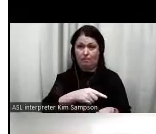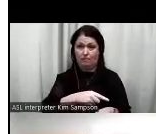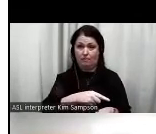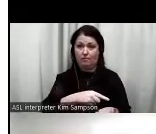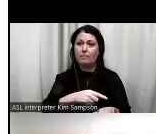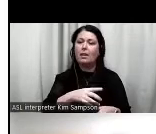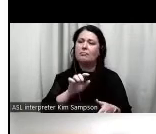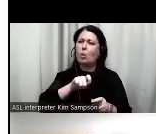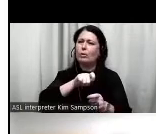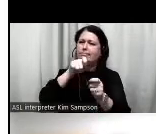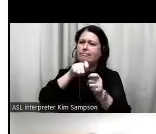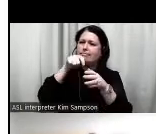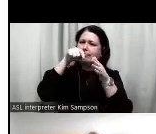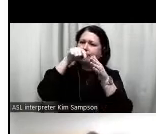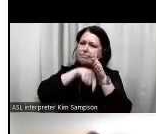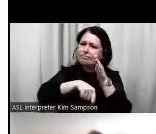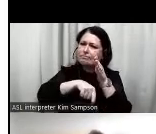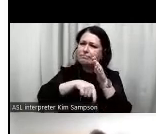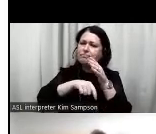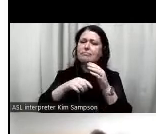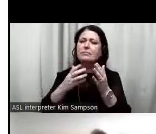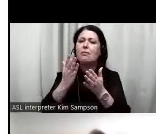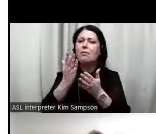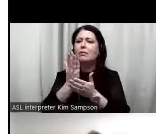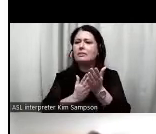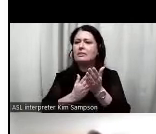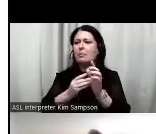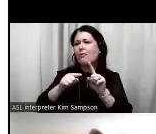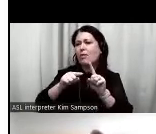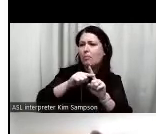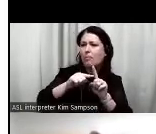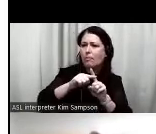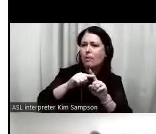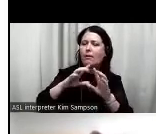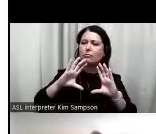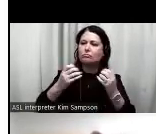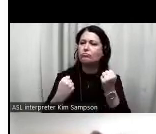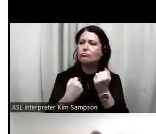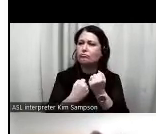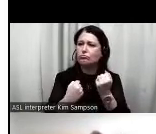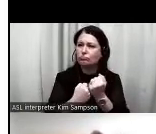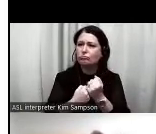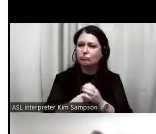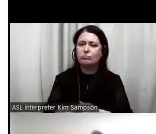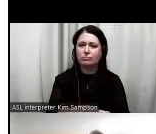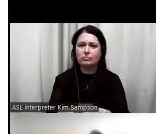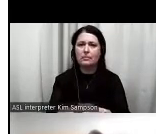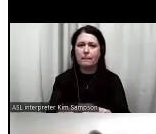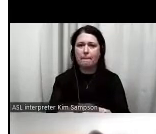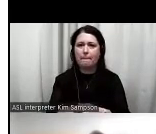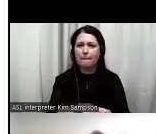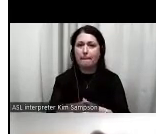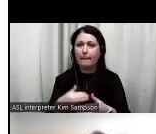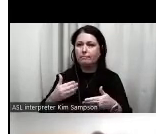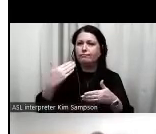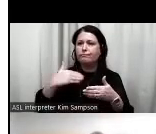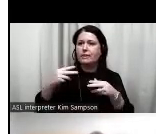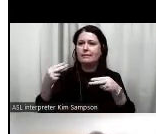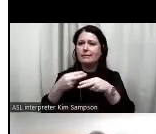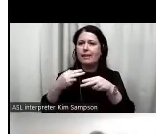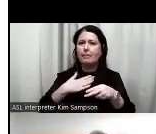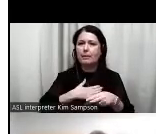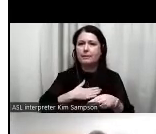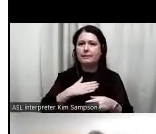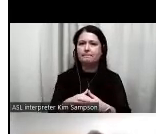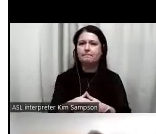goes more in detail over some of the benefits of a support group. Can you advance the next slide, please?